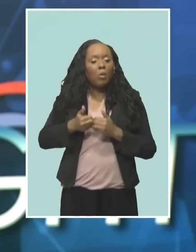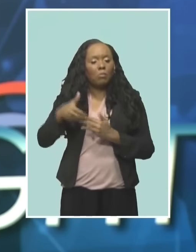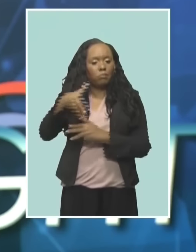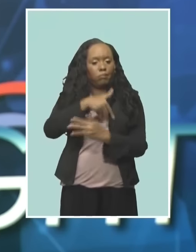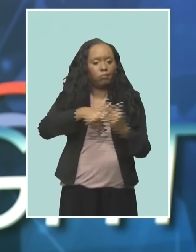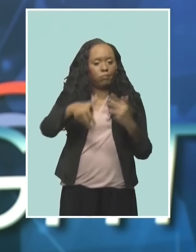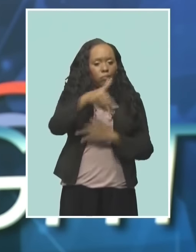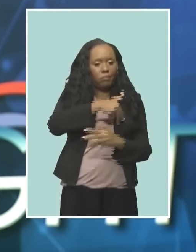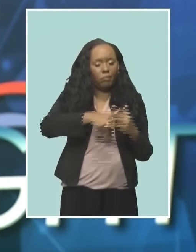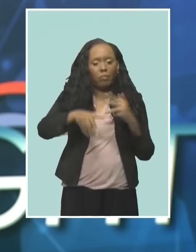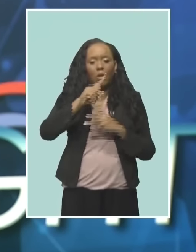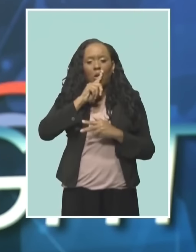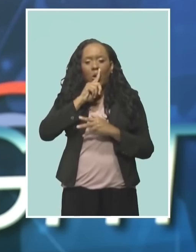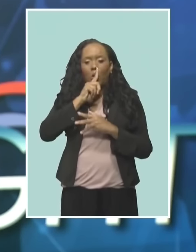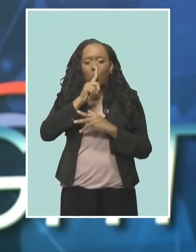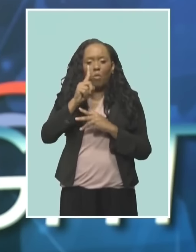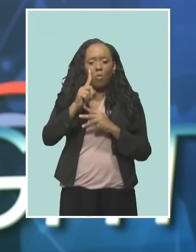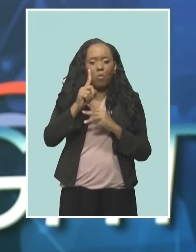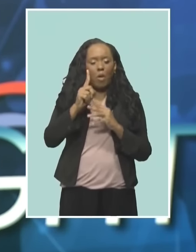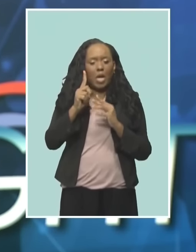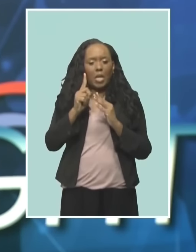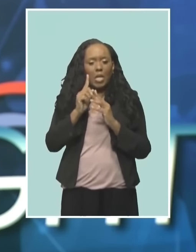close and intimate contact.